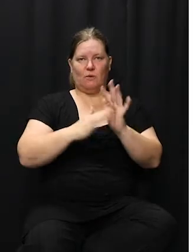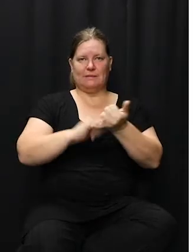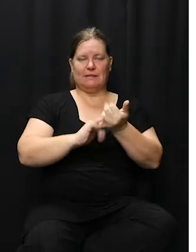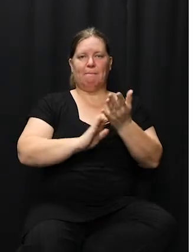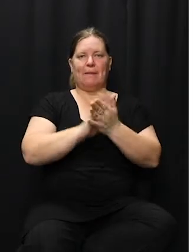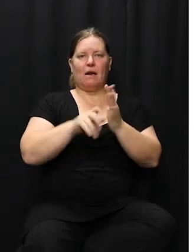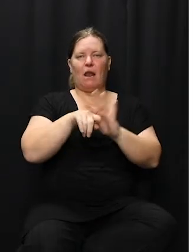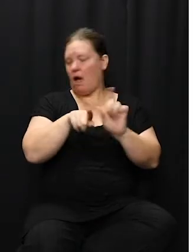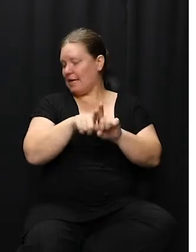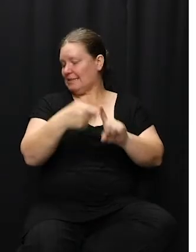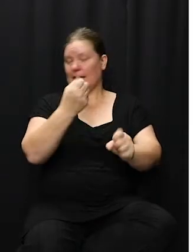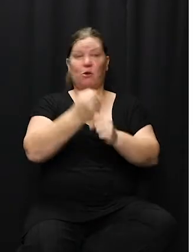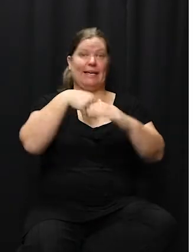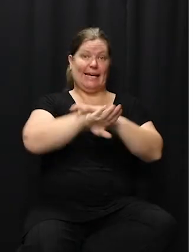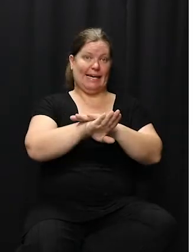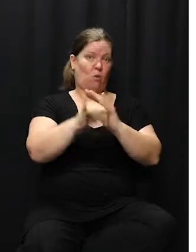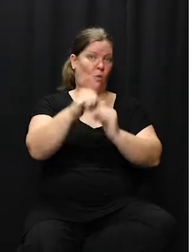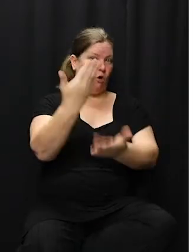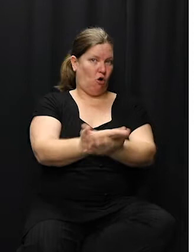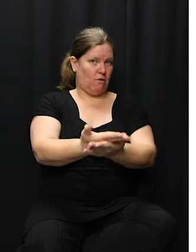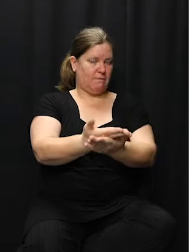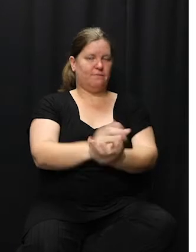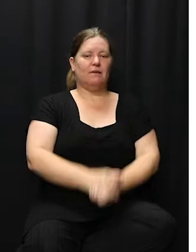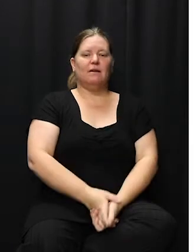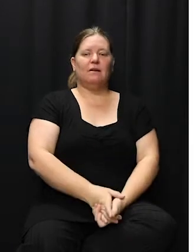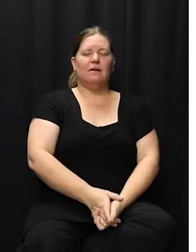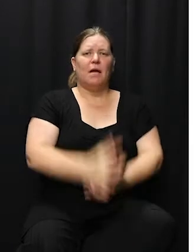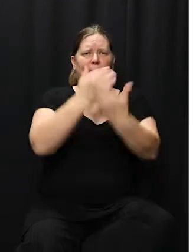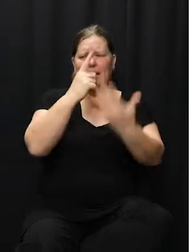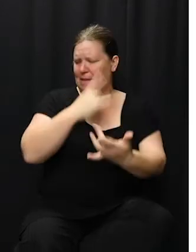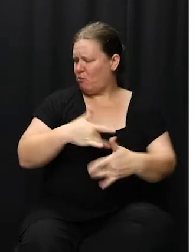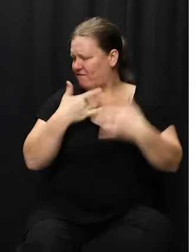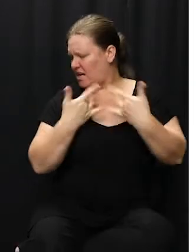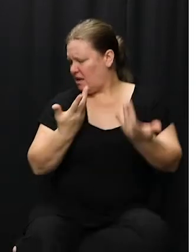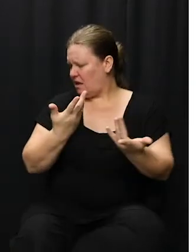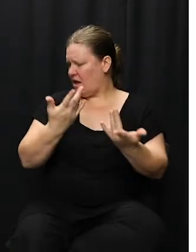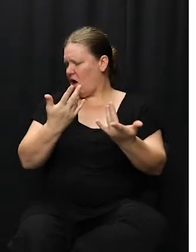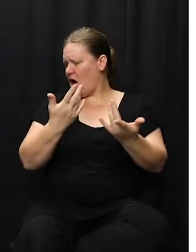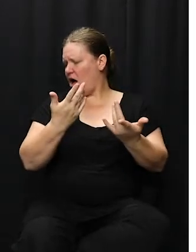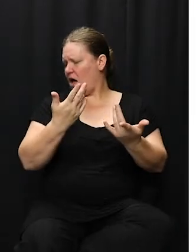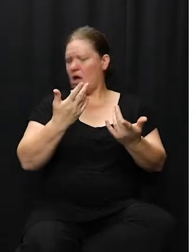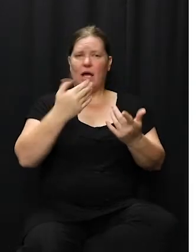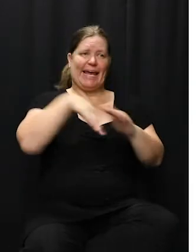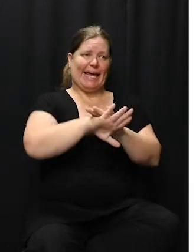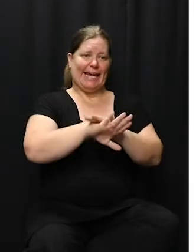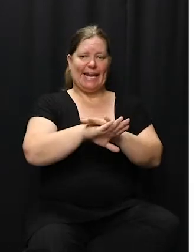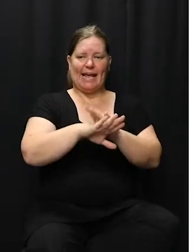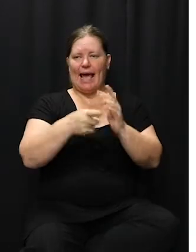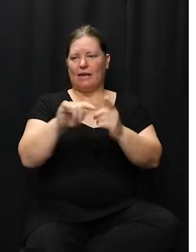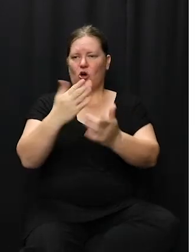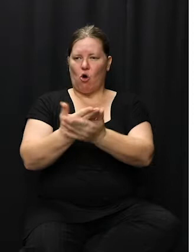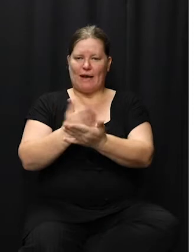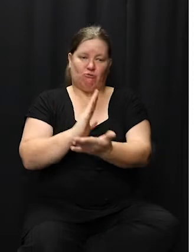The next area that I'm going to look at, example of an issue, is spatial terms, like, for example, in or